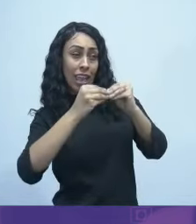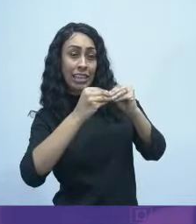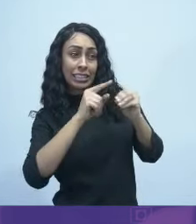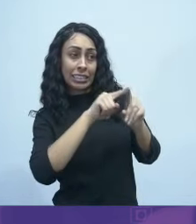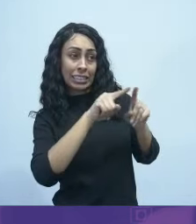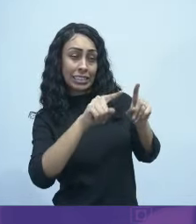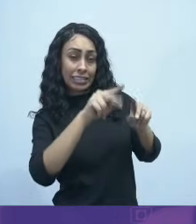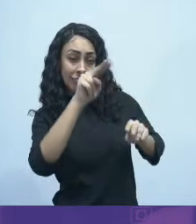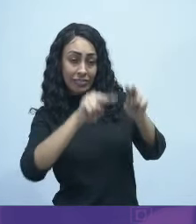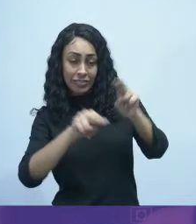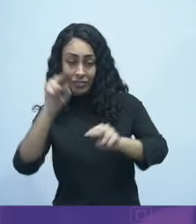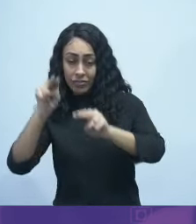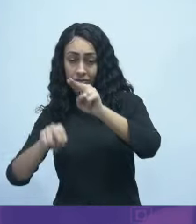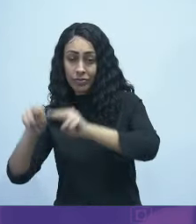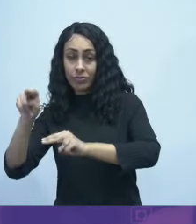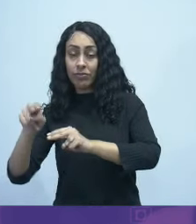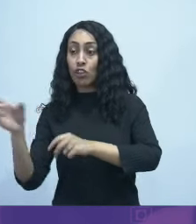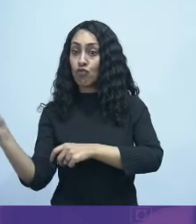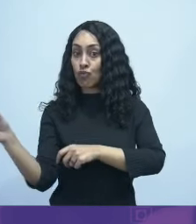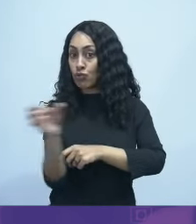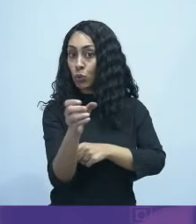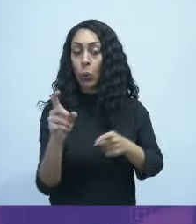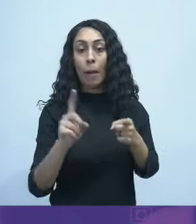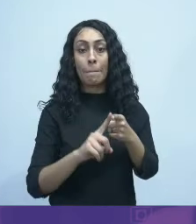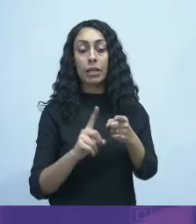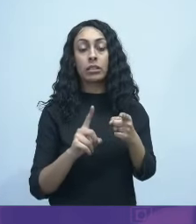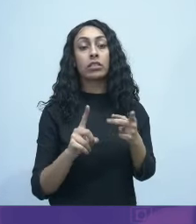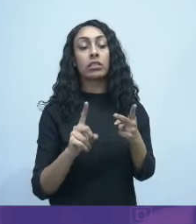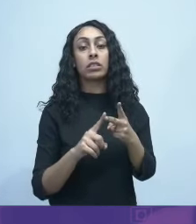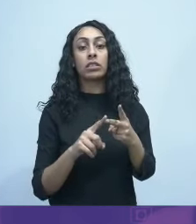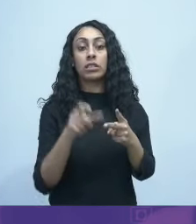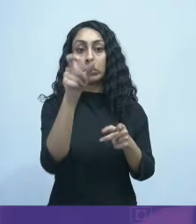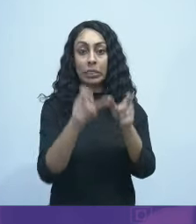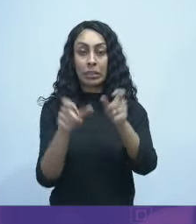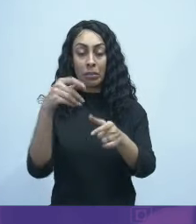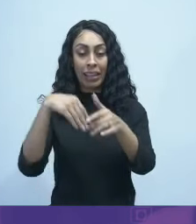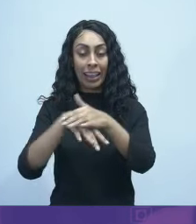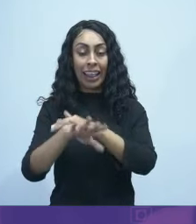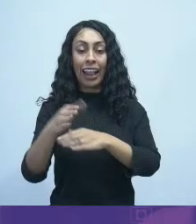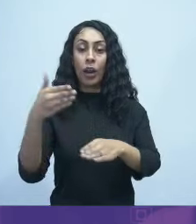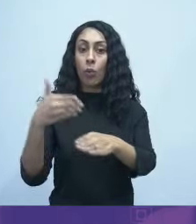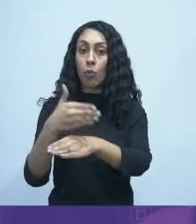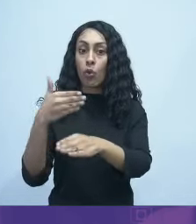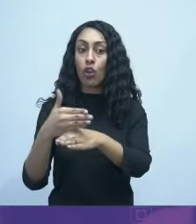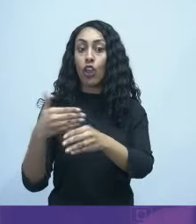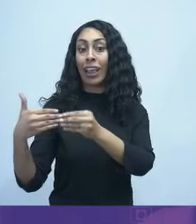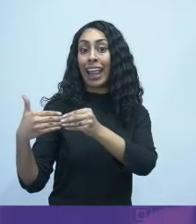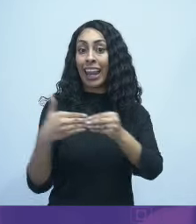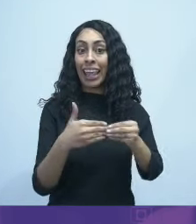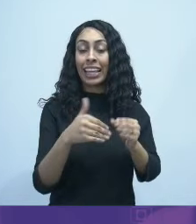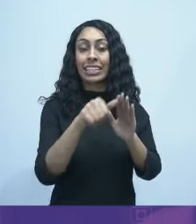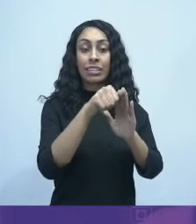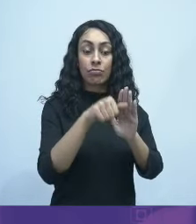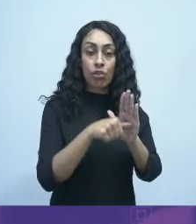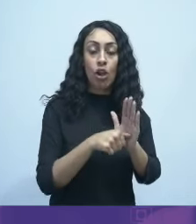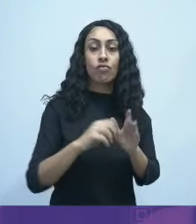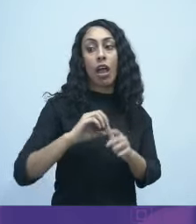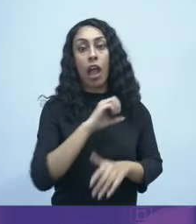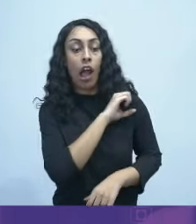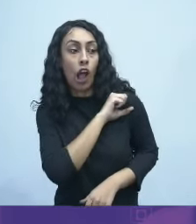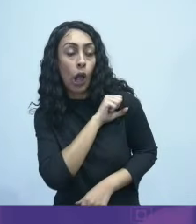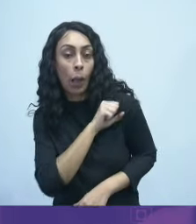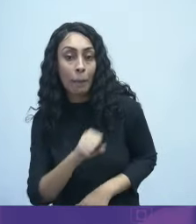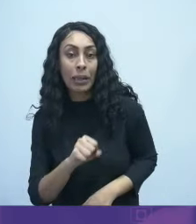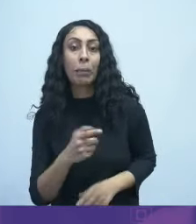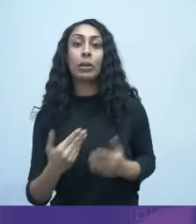of elements, including recruitment and people employed, programs, leadership, commitment to involving